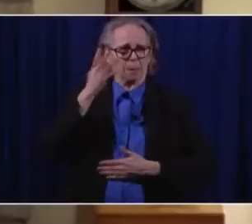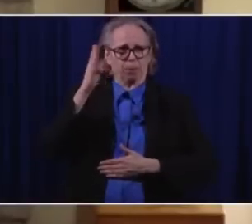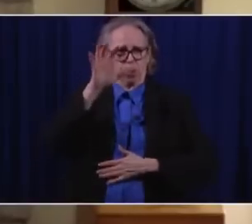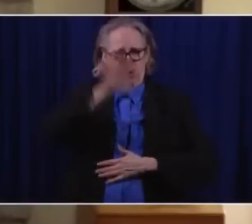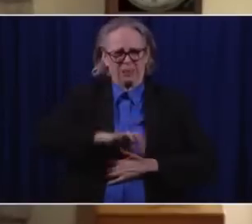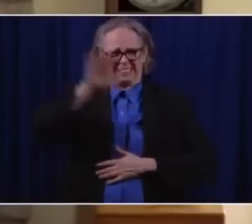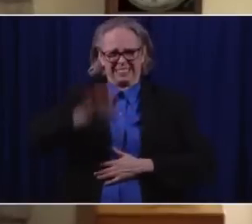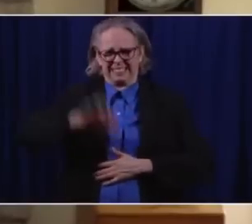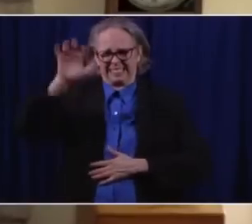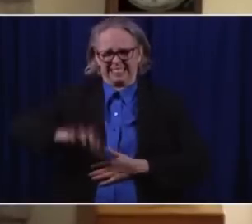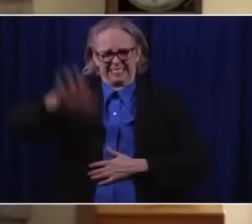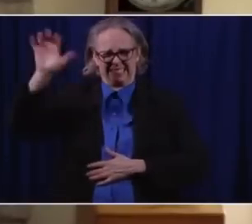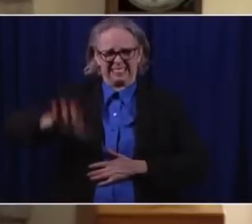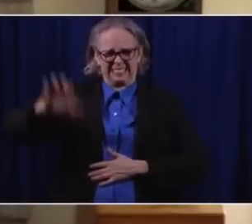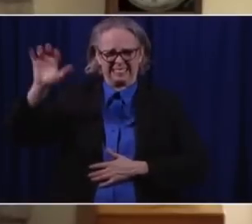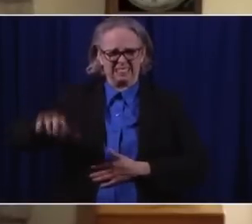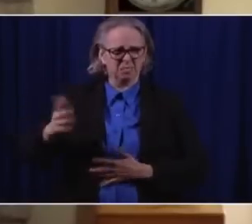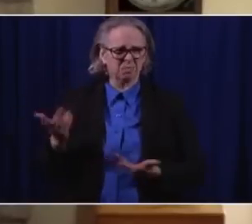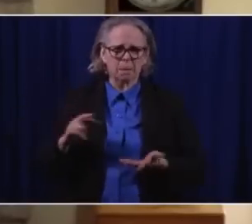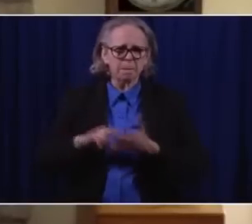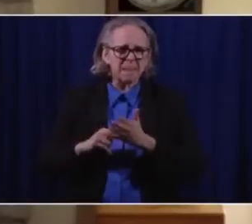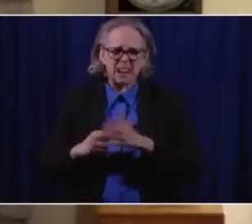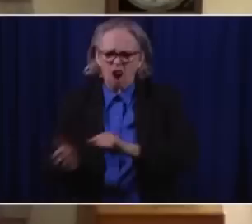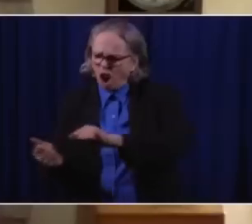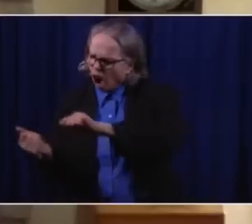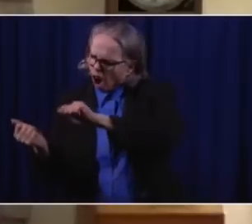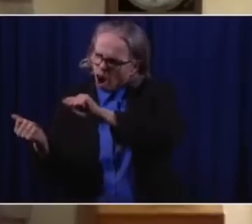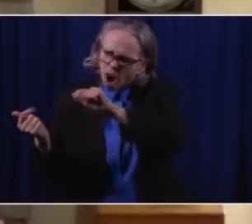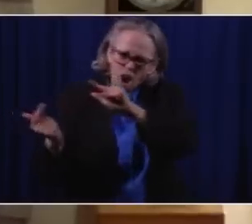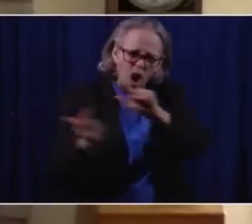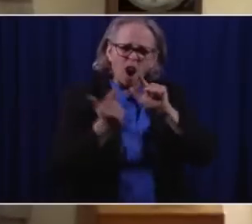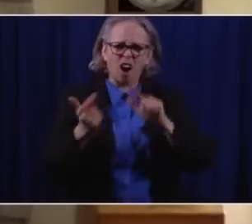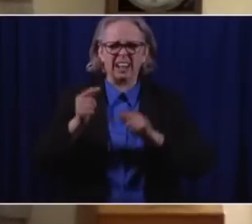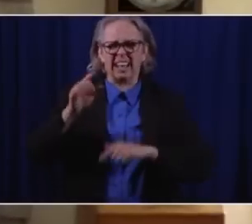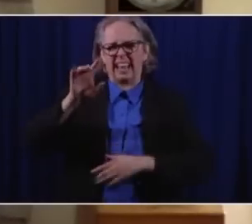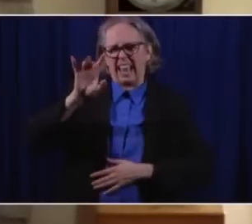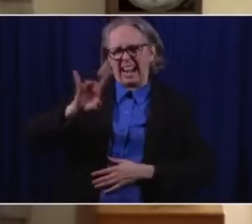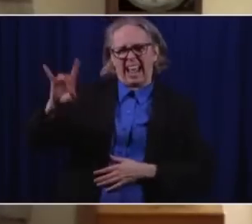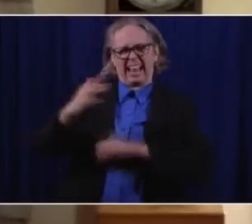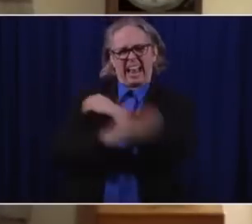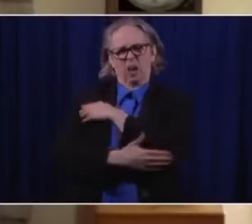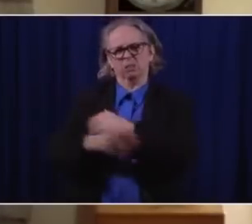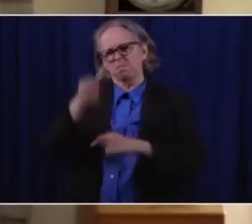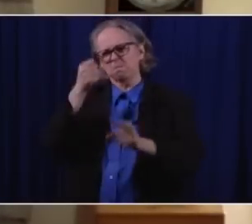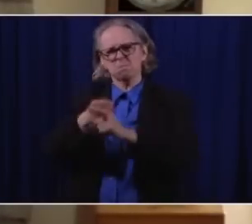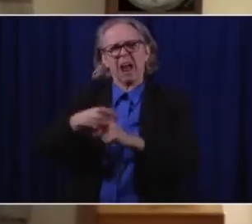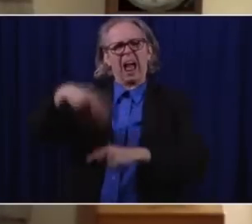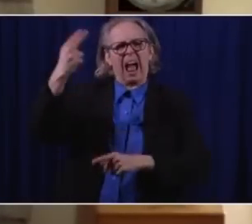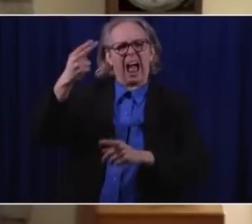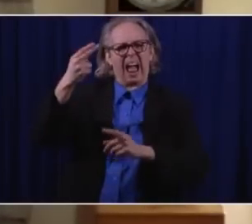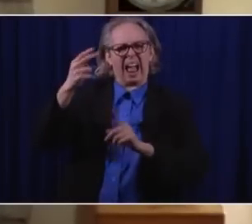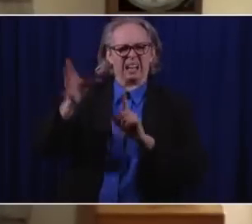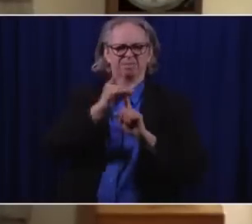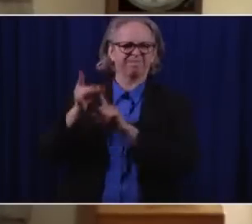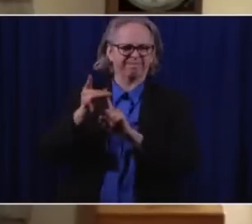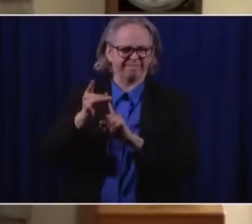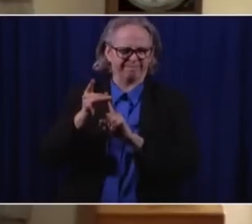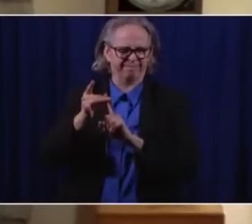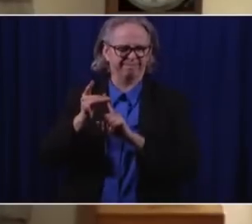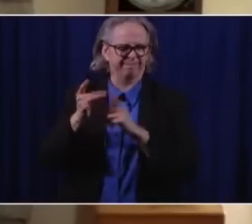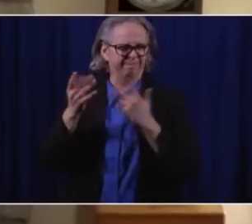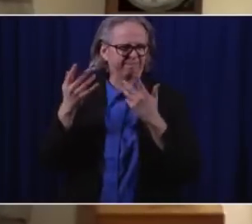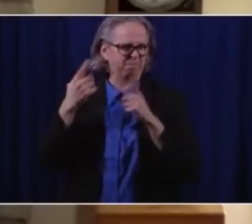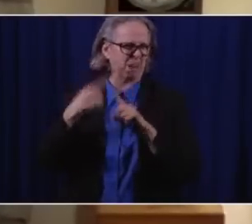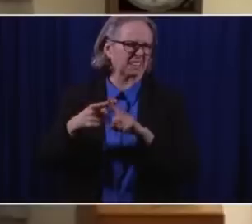counties, and as the state continues to turn red, and we'll get to that in a minute, I would suggest that anyone who wants to